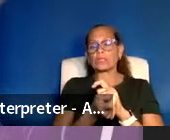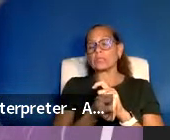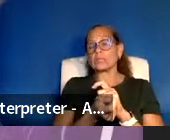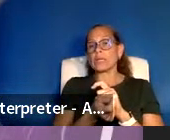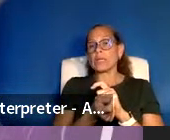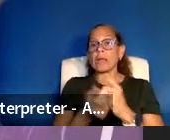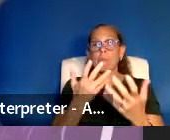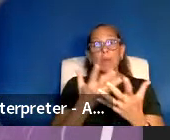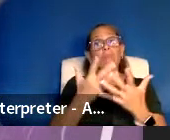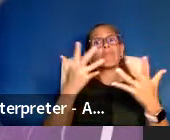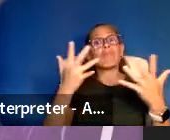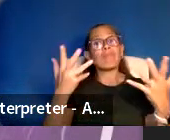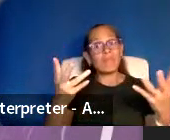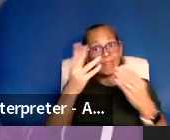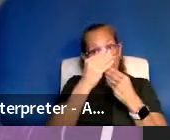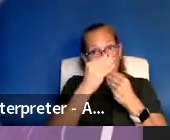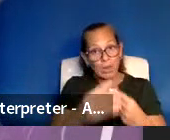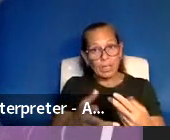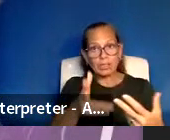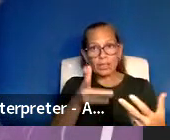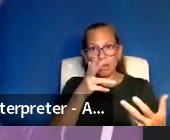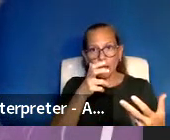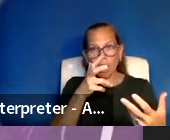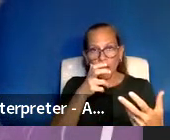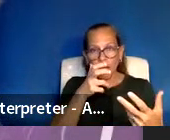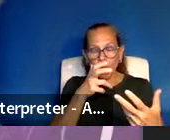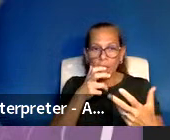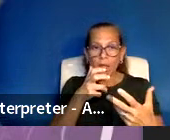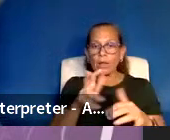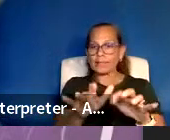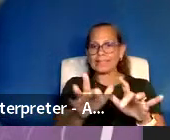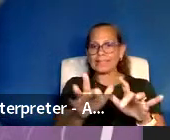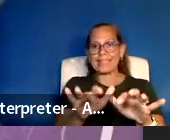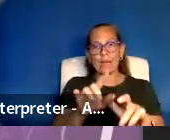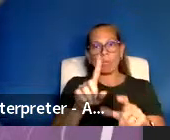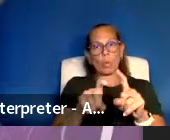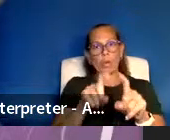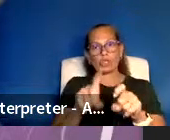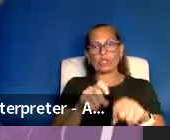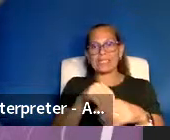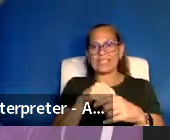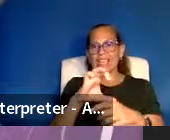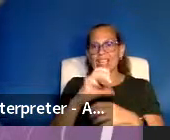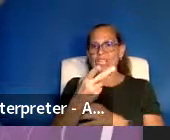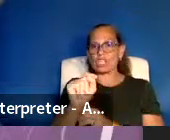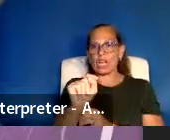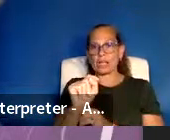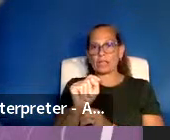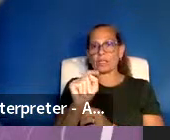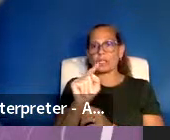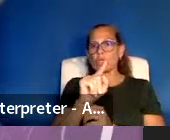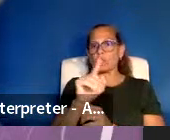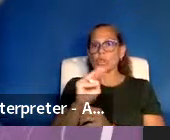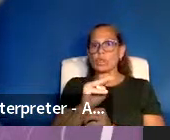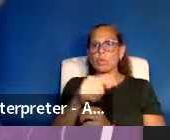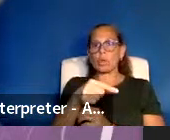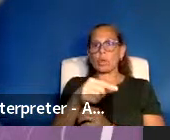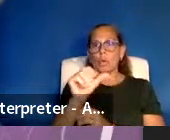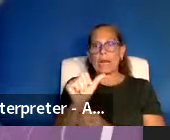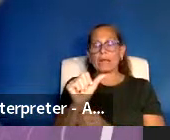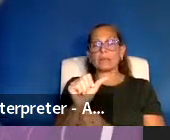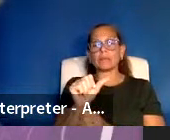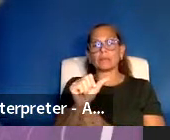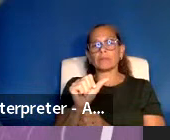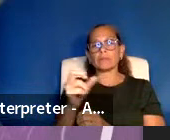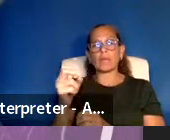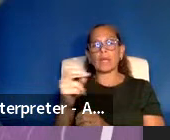this might be a lot of information to take in at once, and feel free to type your written questions using the Zoom Q&A feature. We'll get